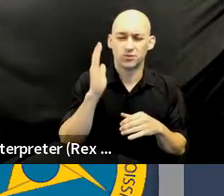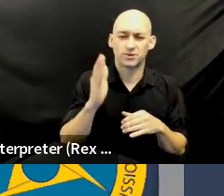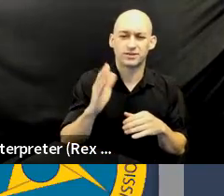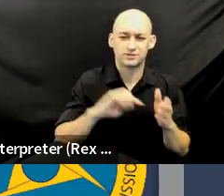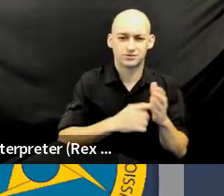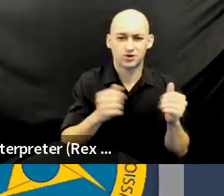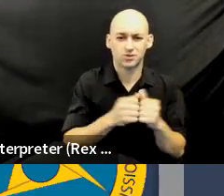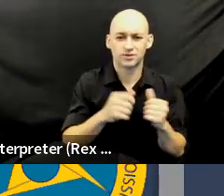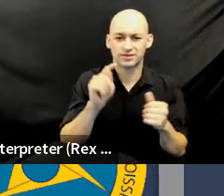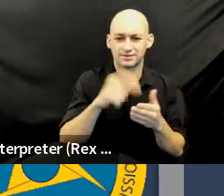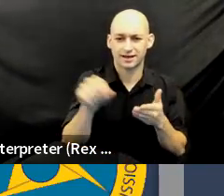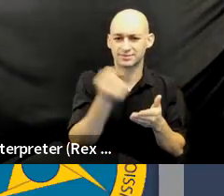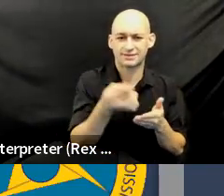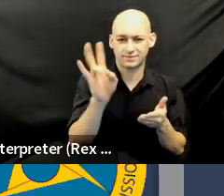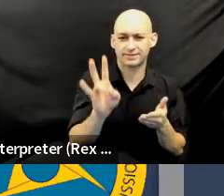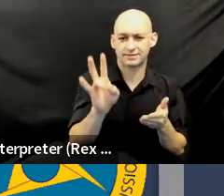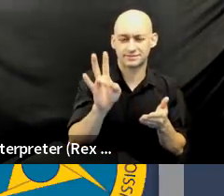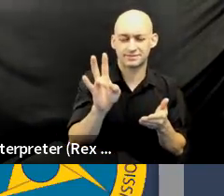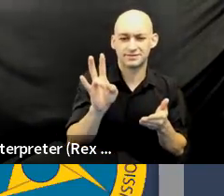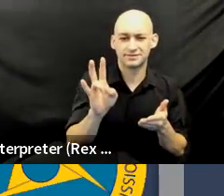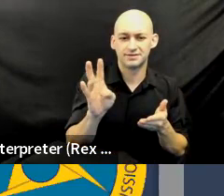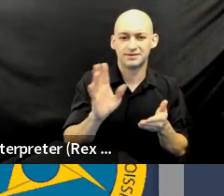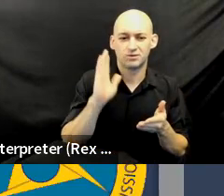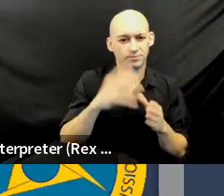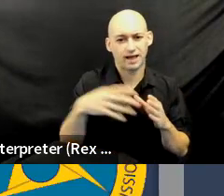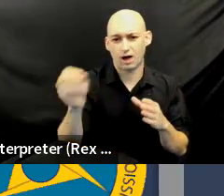start with tab 17. We have to be out